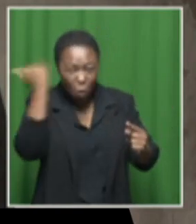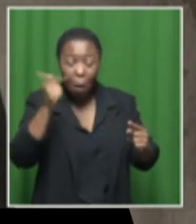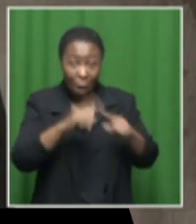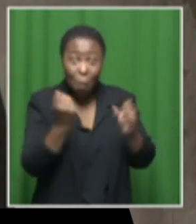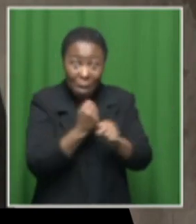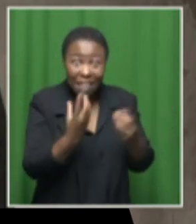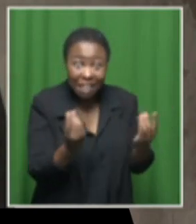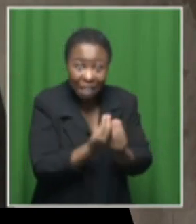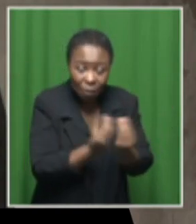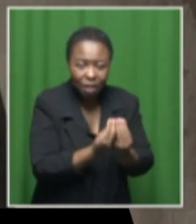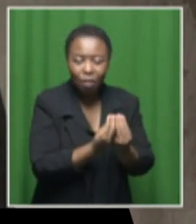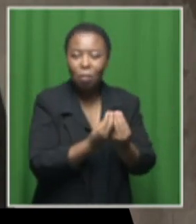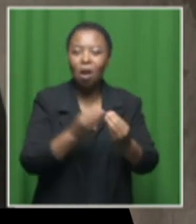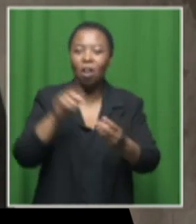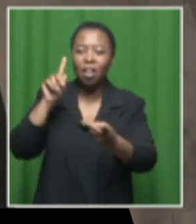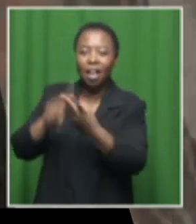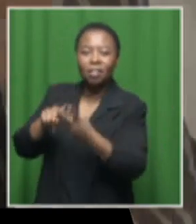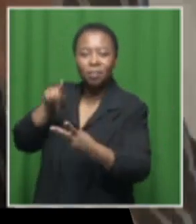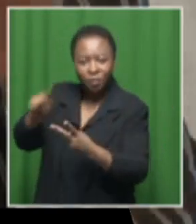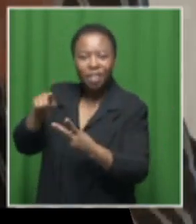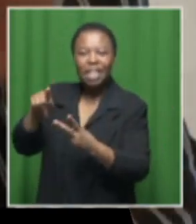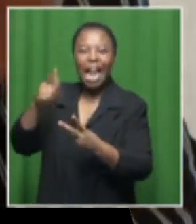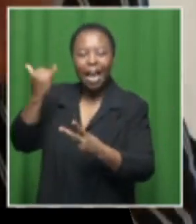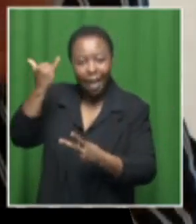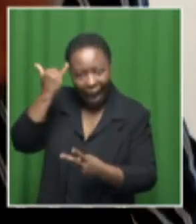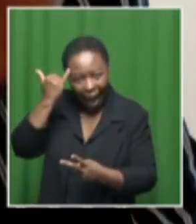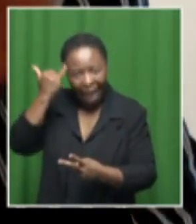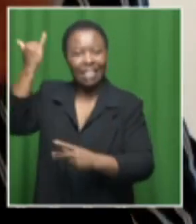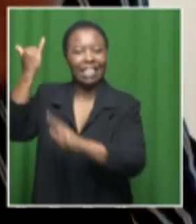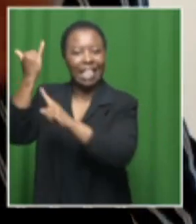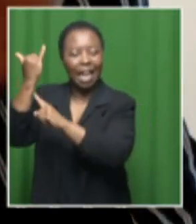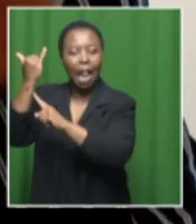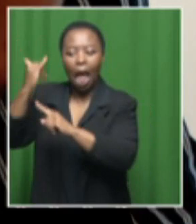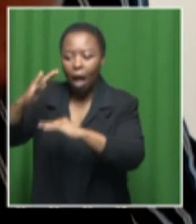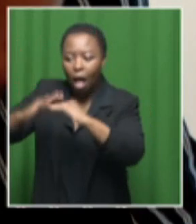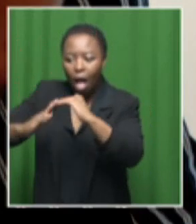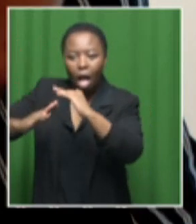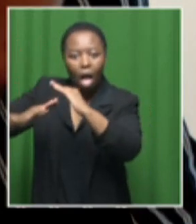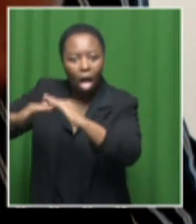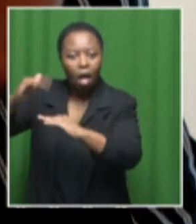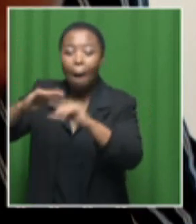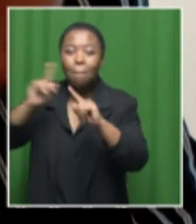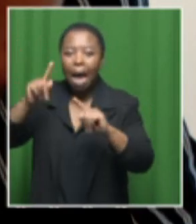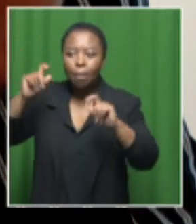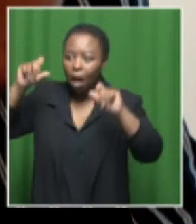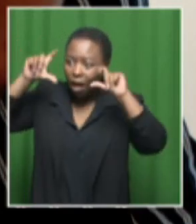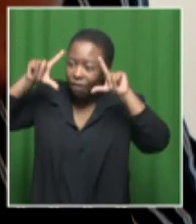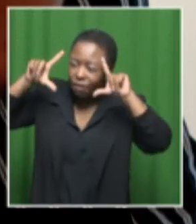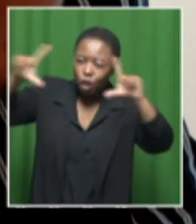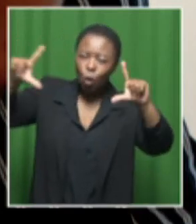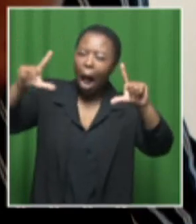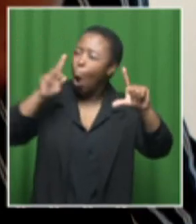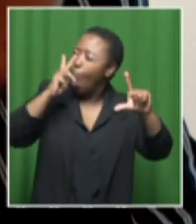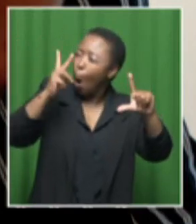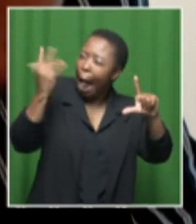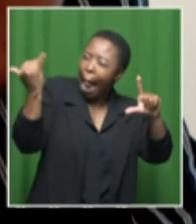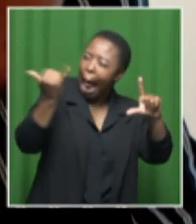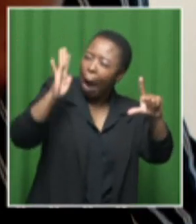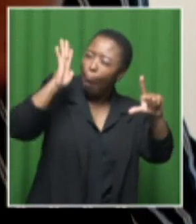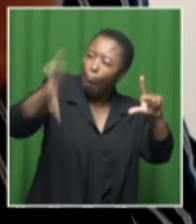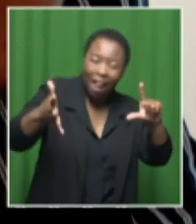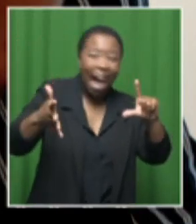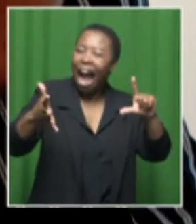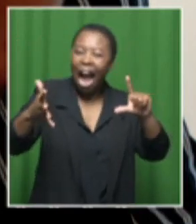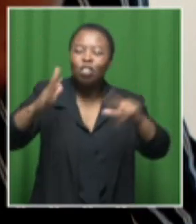something. It's hitting from an idea, but then it's a build up. But then I do not have the visual end outcome of the